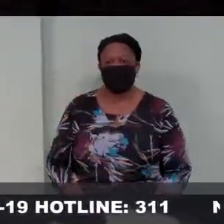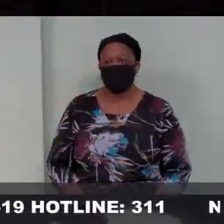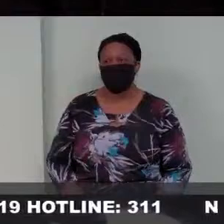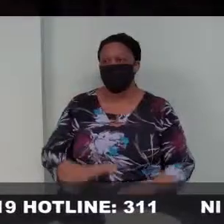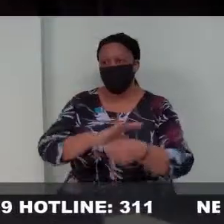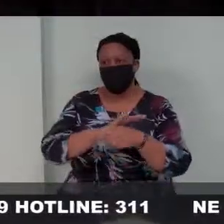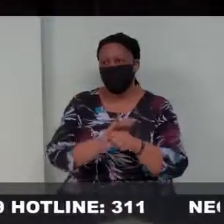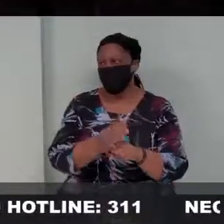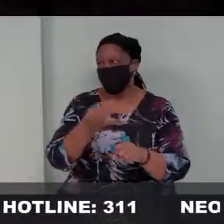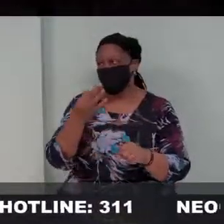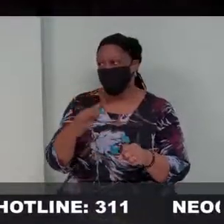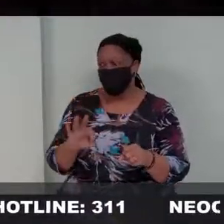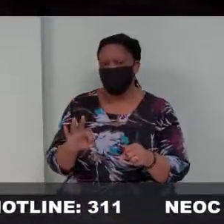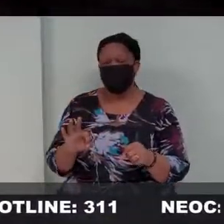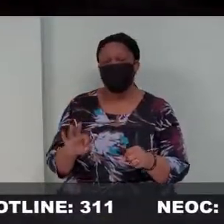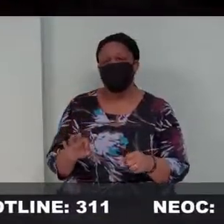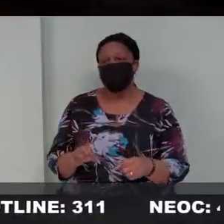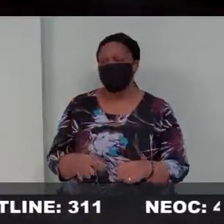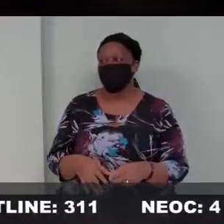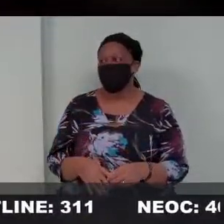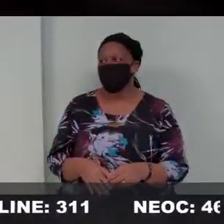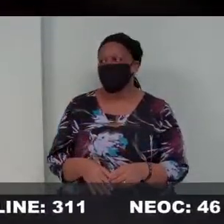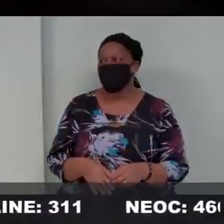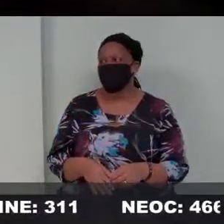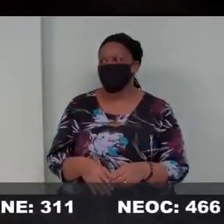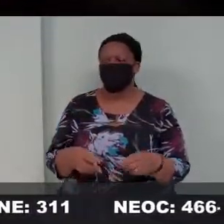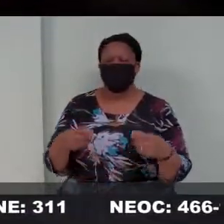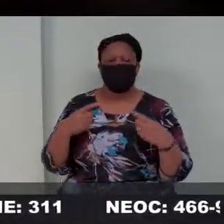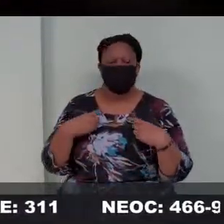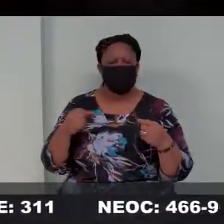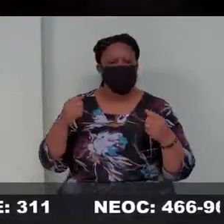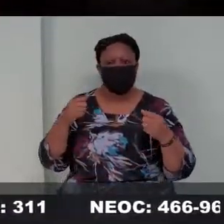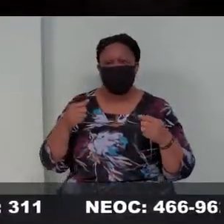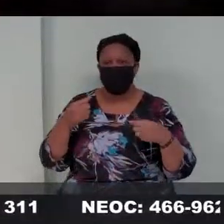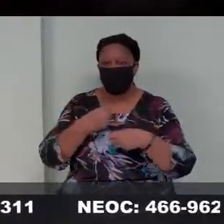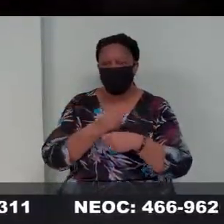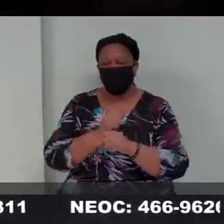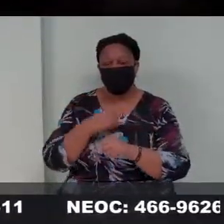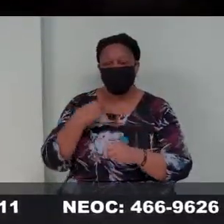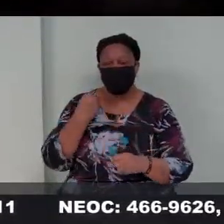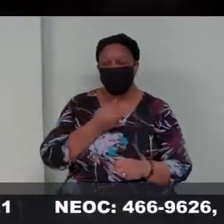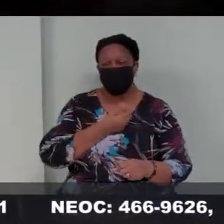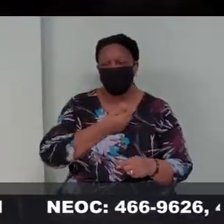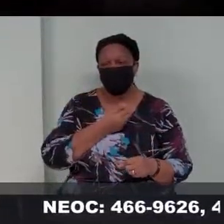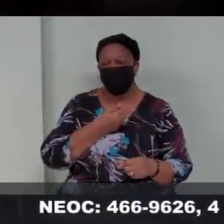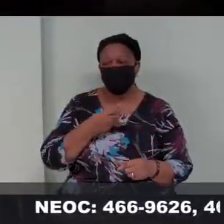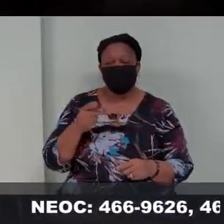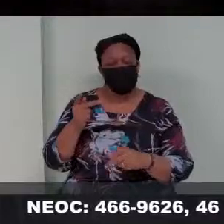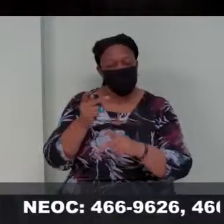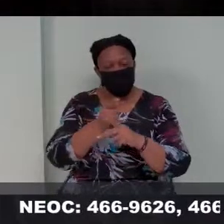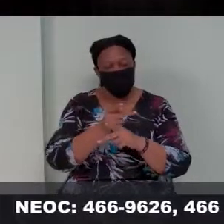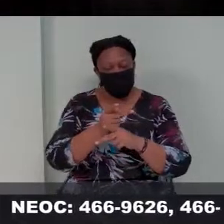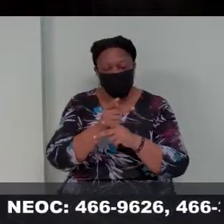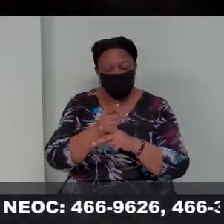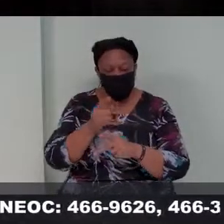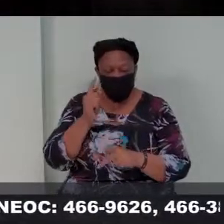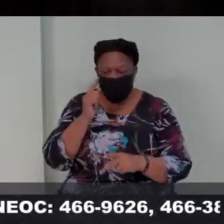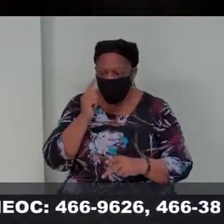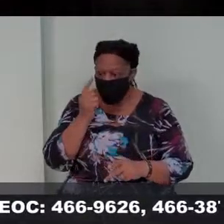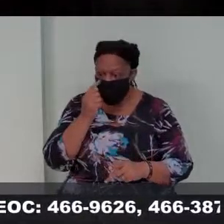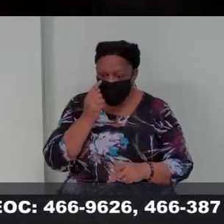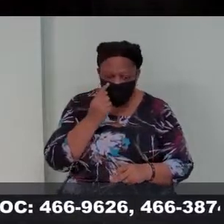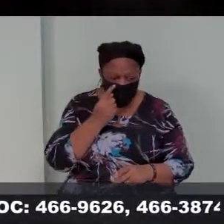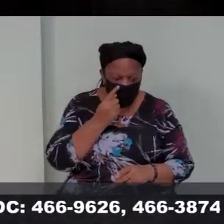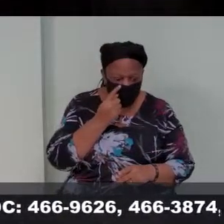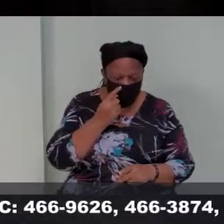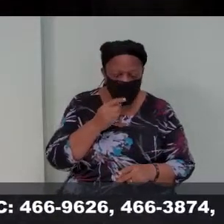COVID-19 global pandemic has forced us to carefully examine our approach to